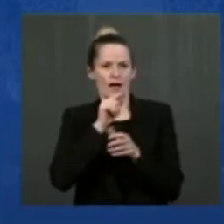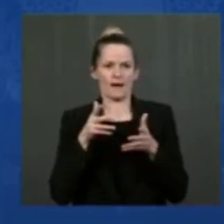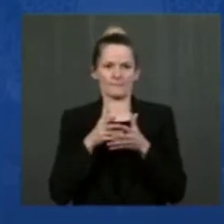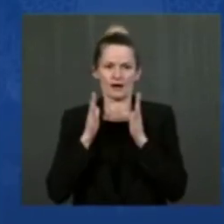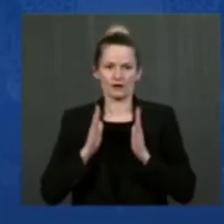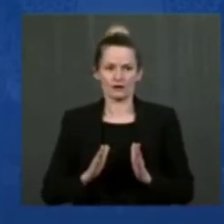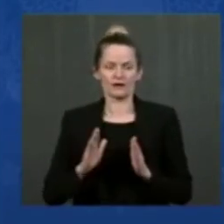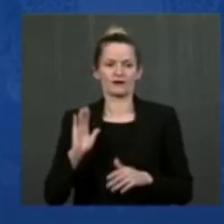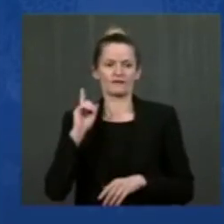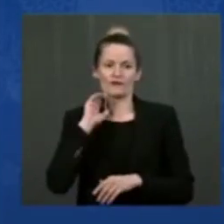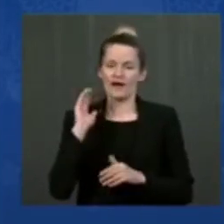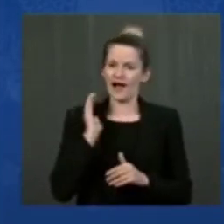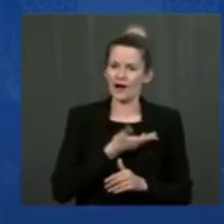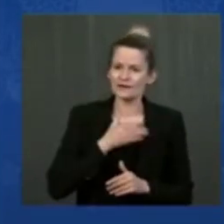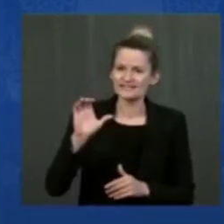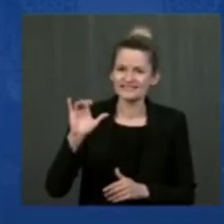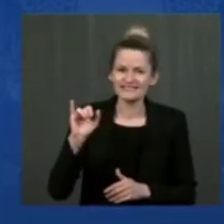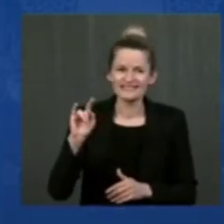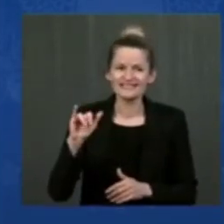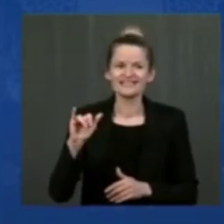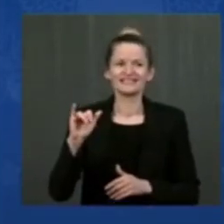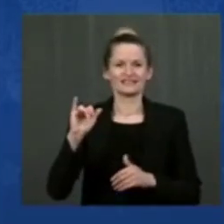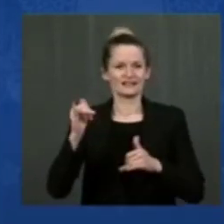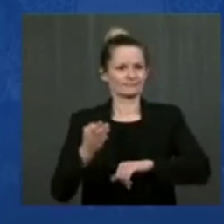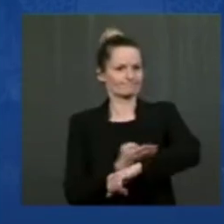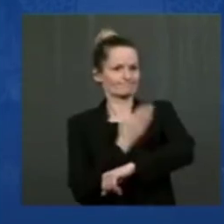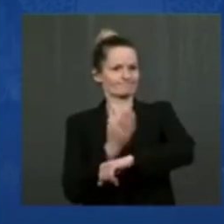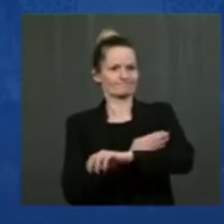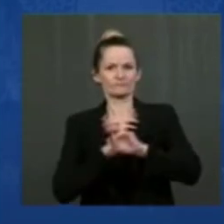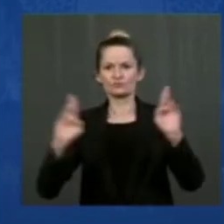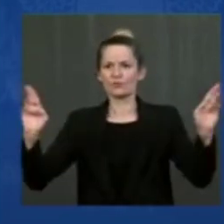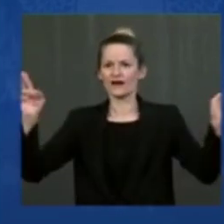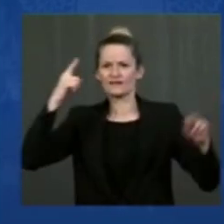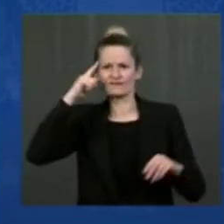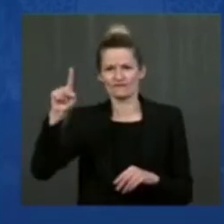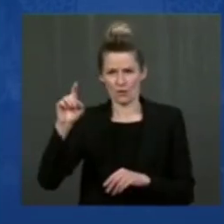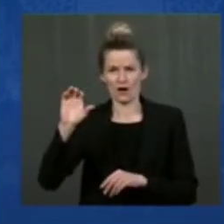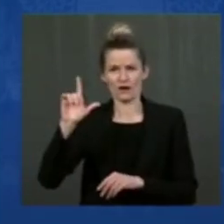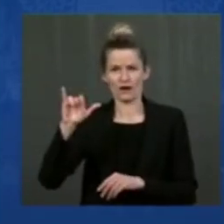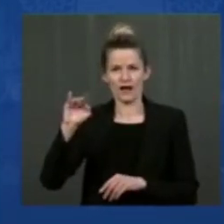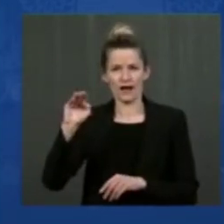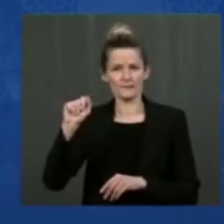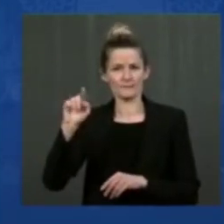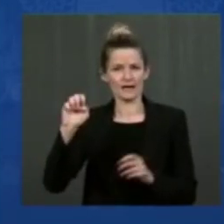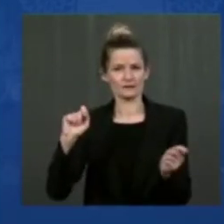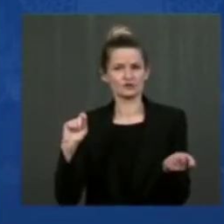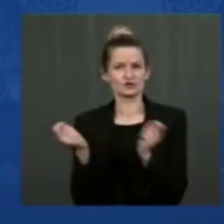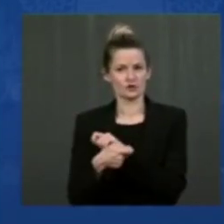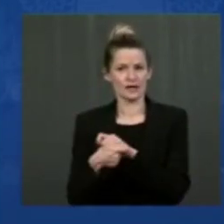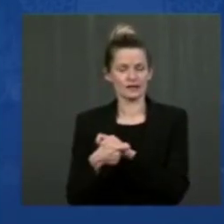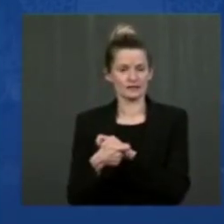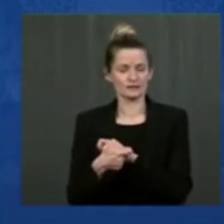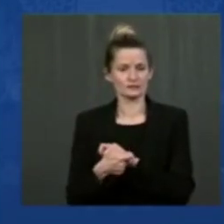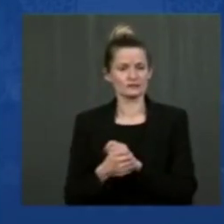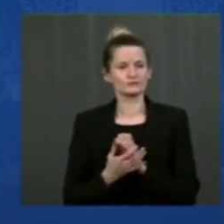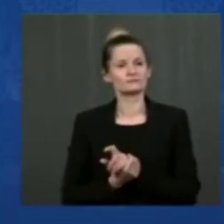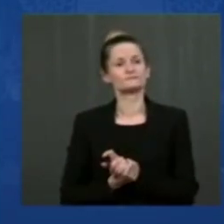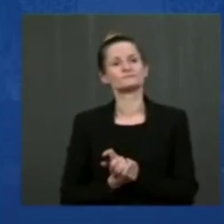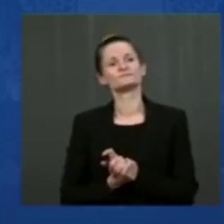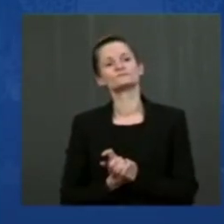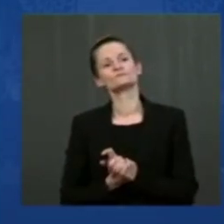crisis. And to keep those jobs here at home, when your government spends the taxpayer's dollar, it's going to